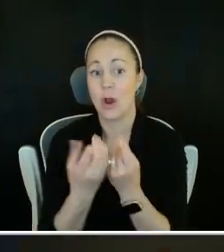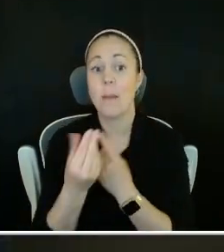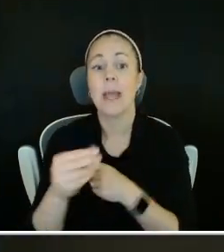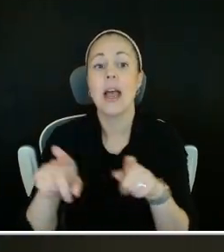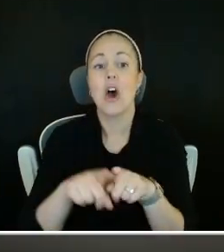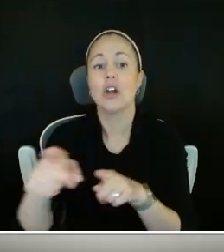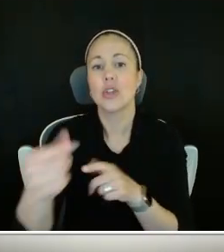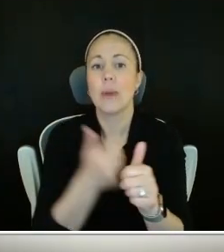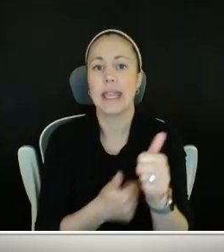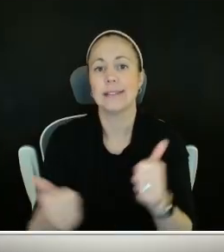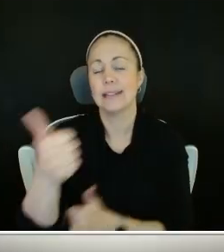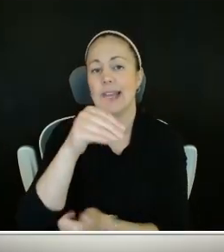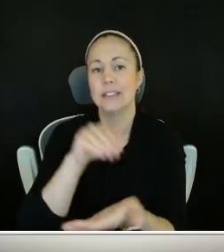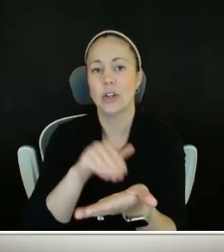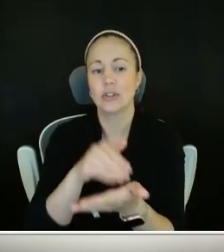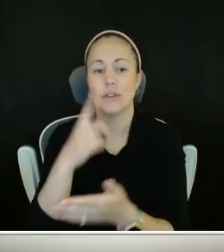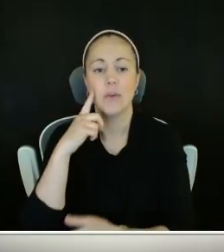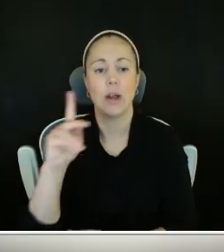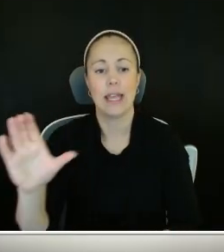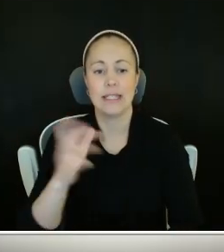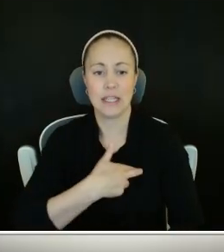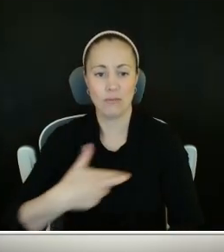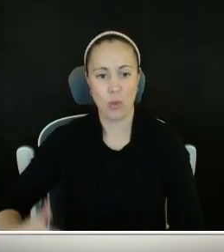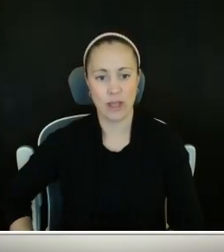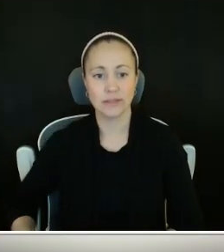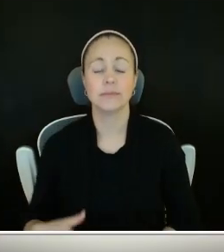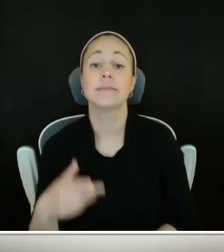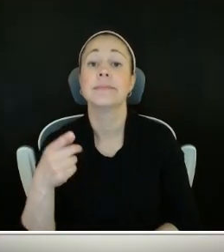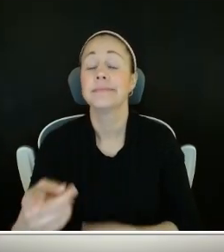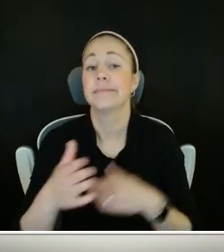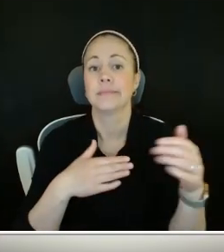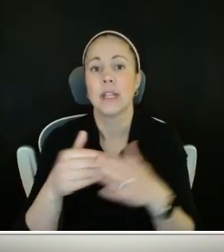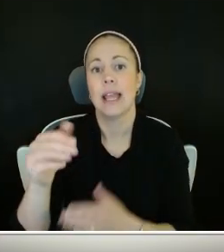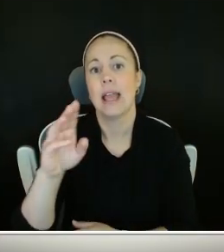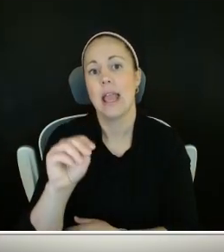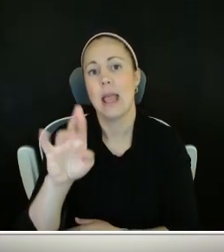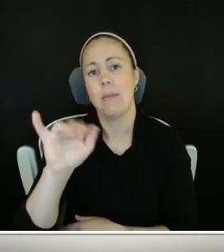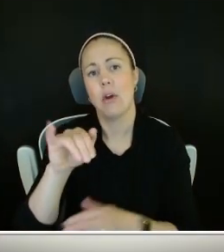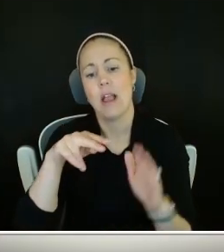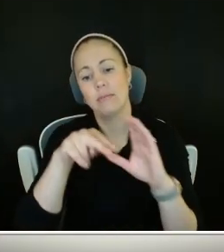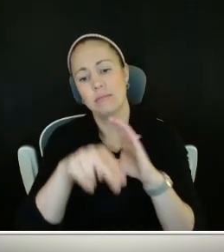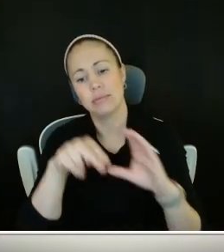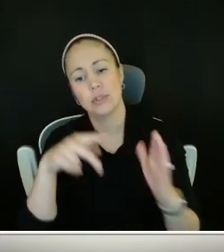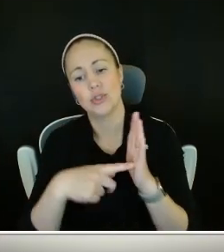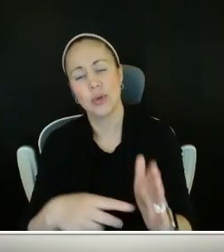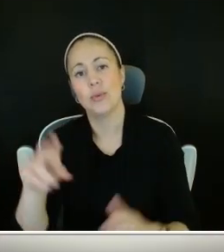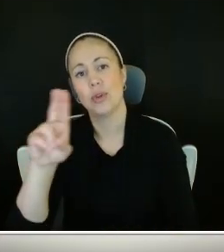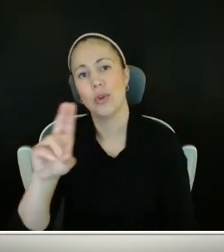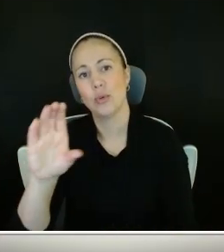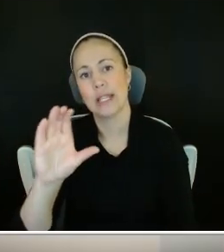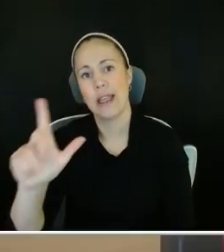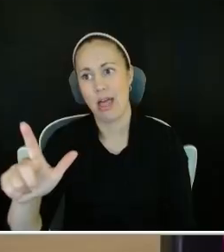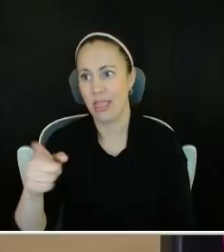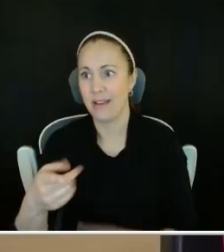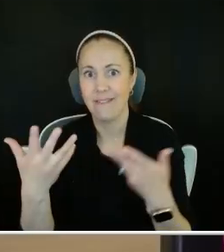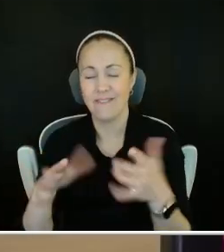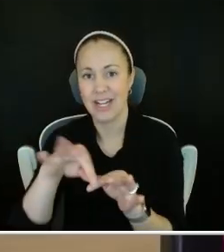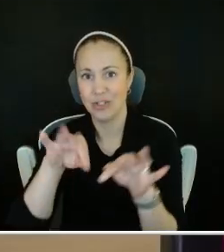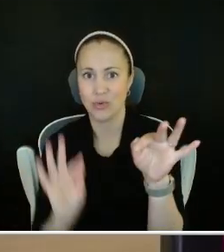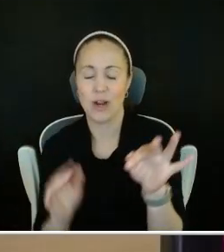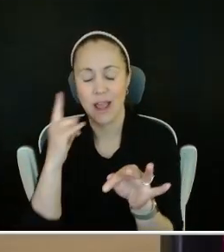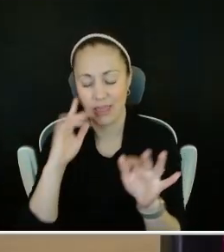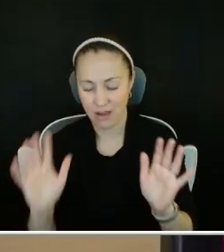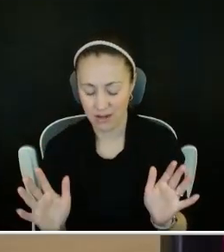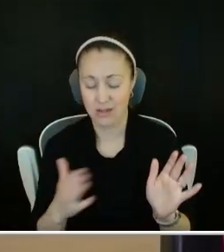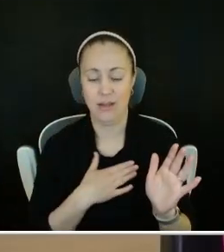City Royals. An MRI revealed Lael had torn her UCL. And I was like, wow, okay, season's over. Like, I guess I knew that